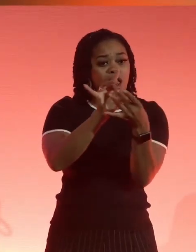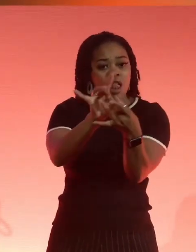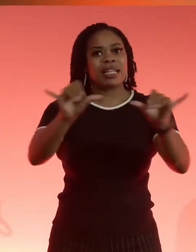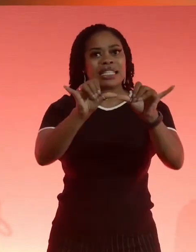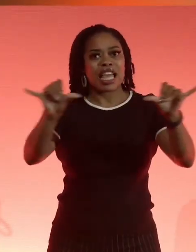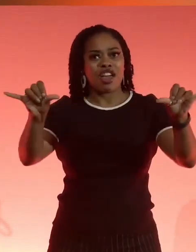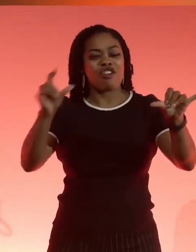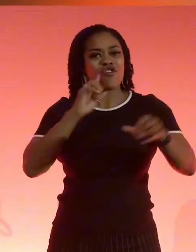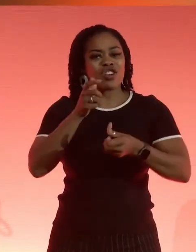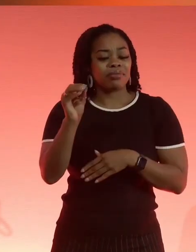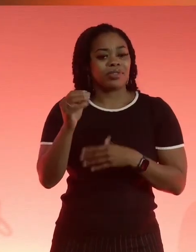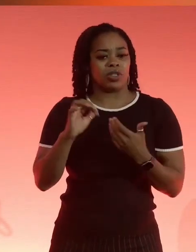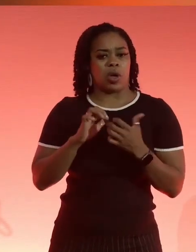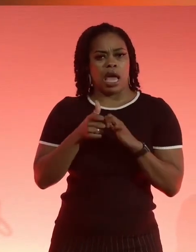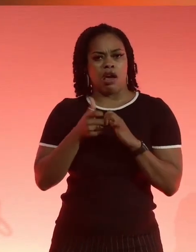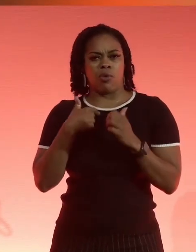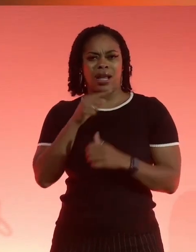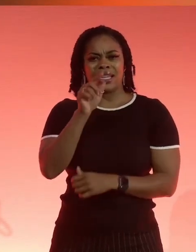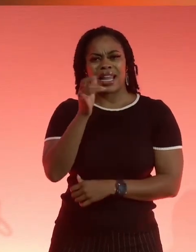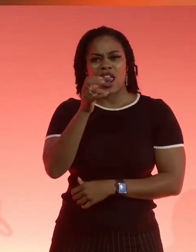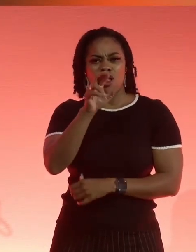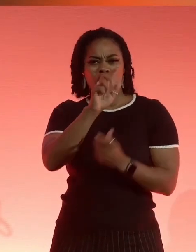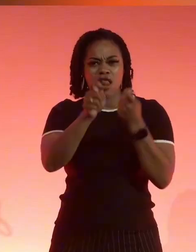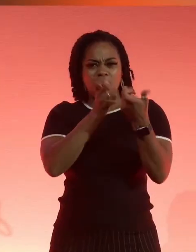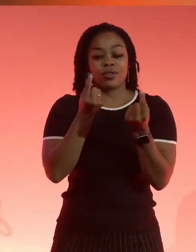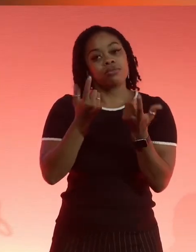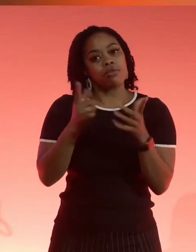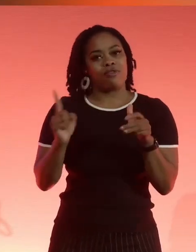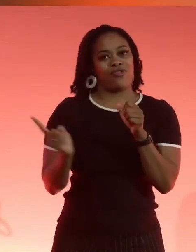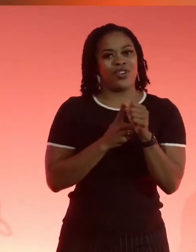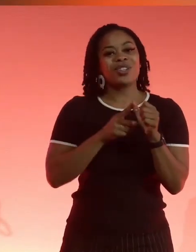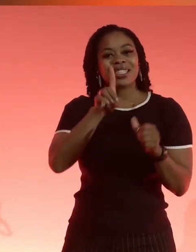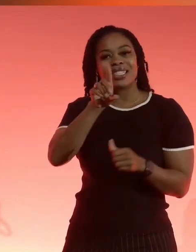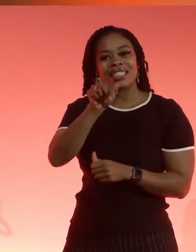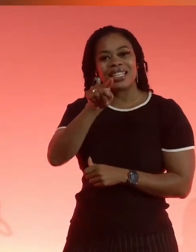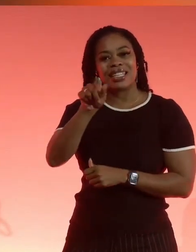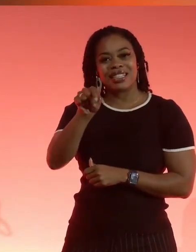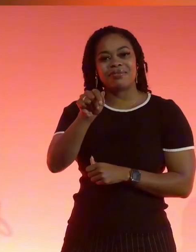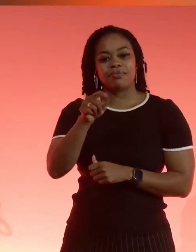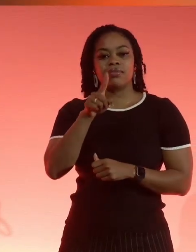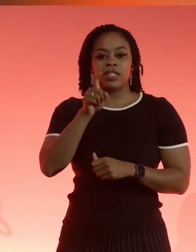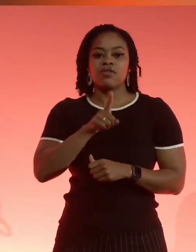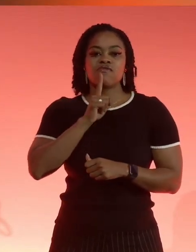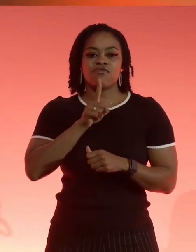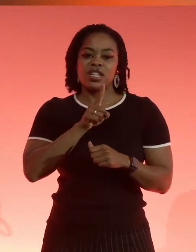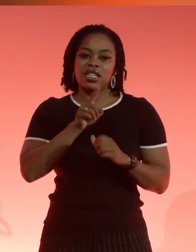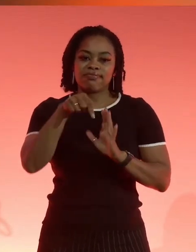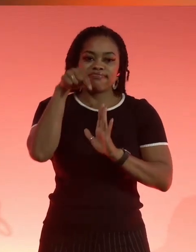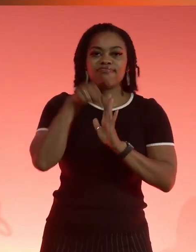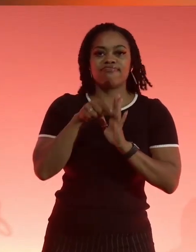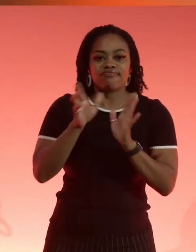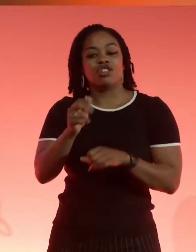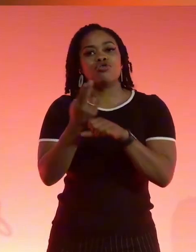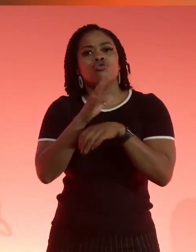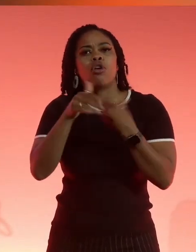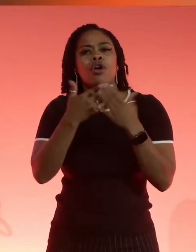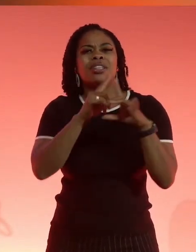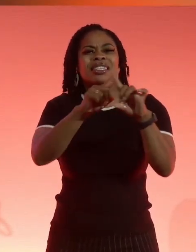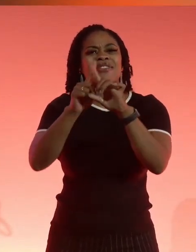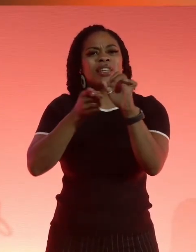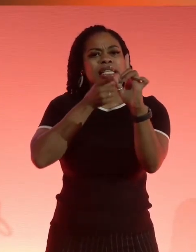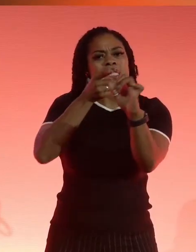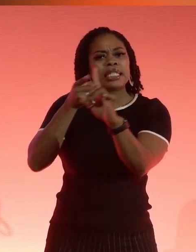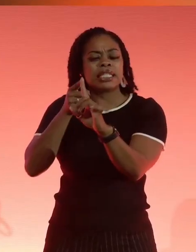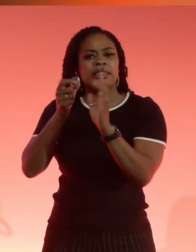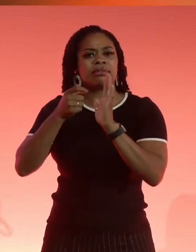at scale. So how do you tailor? Well, you got to start with data. You have to enrich your data with all of the intent signals. Did your customer